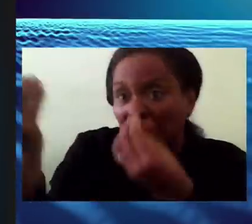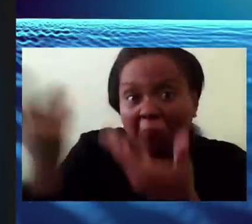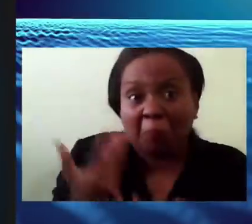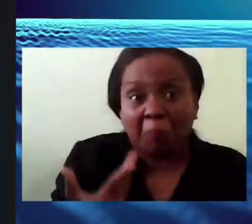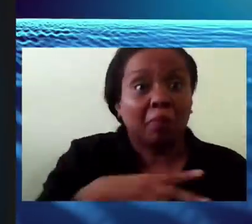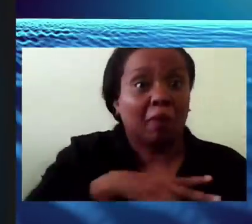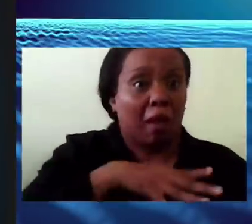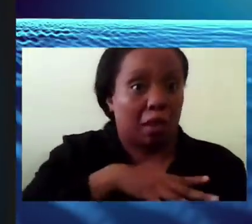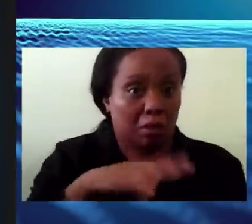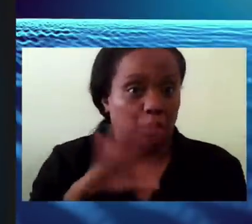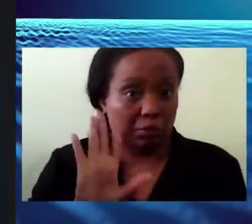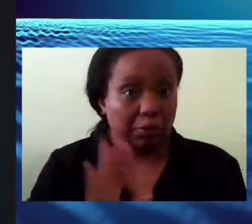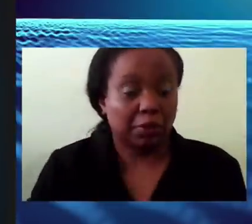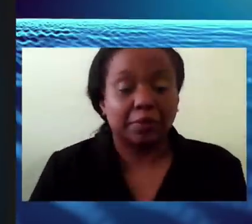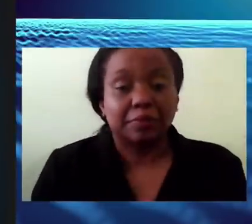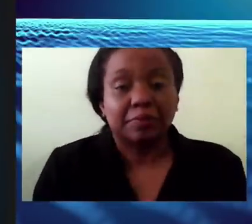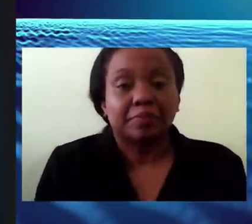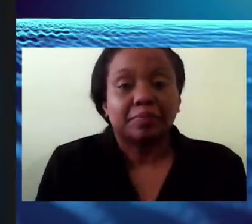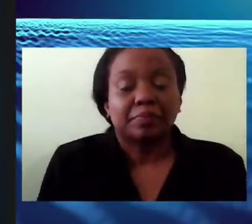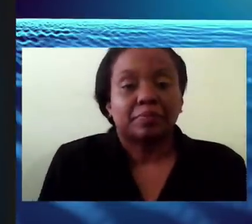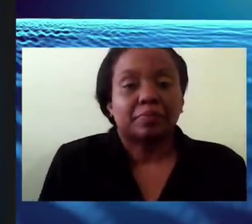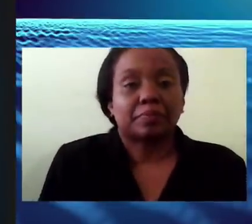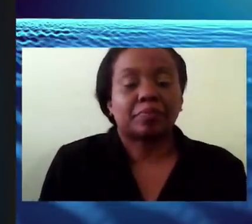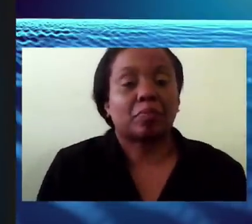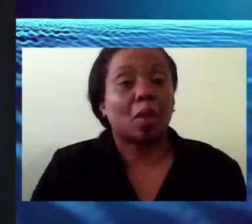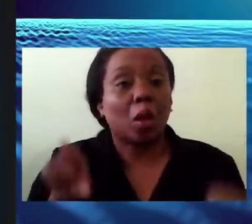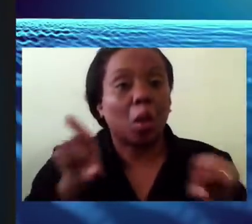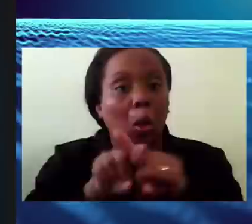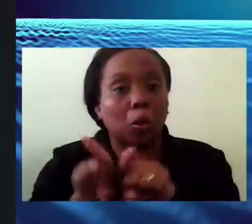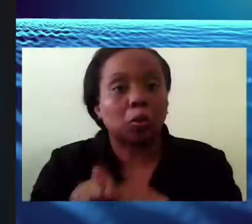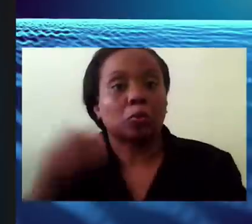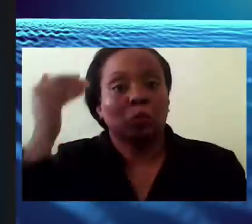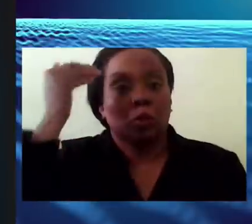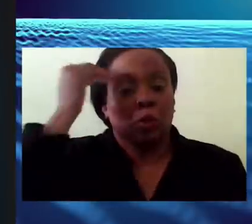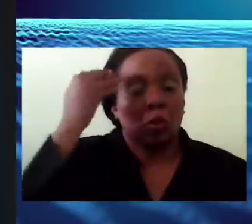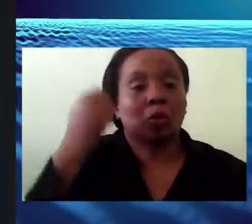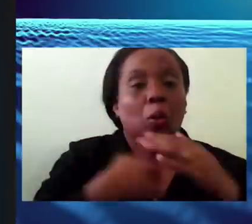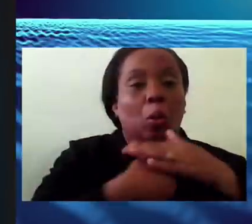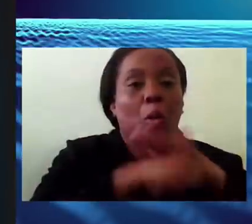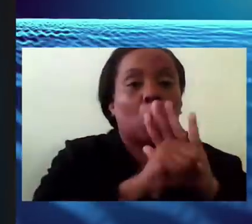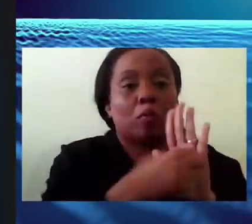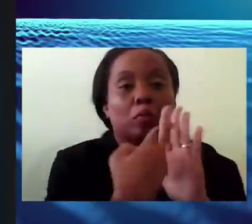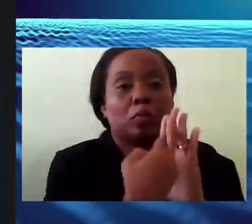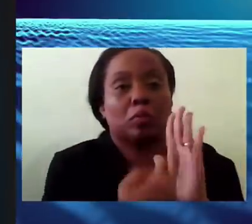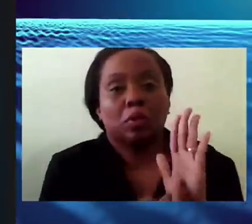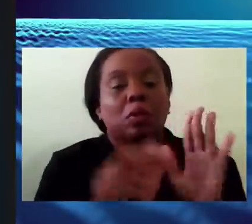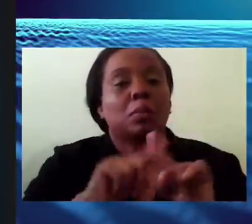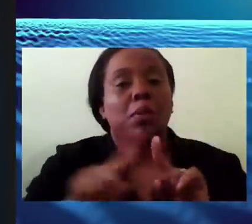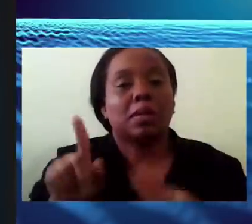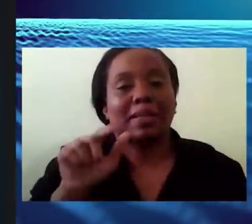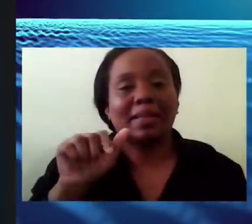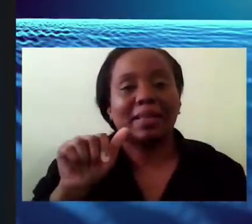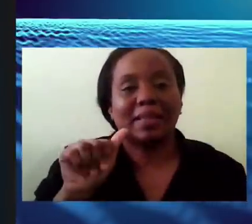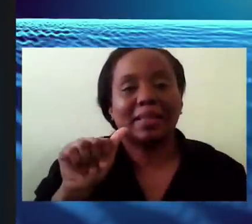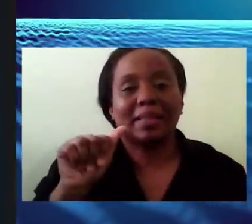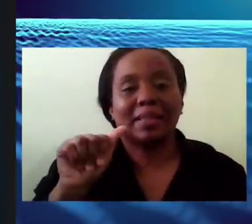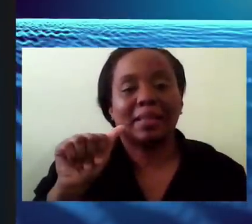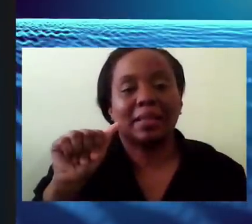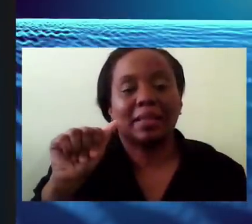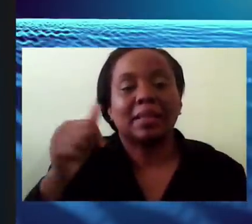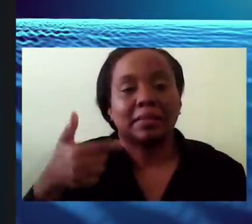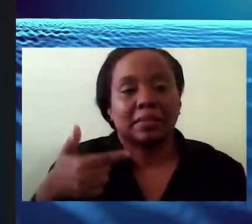extent, notwithstanding COVID-19 Directive number 8, the Attorney General has granted exemption for all businesses,